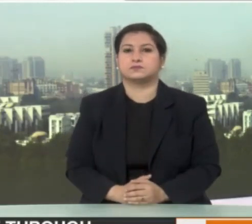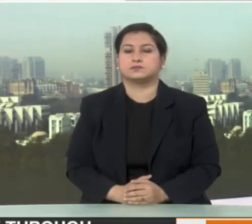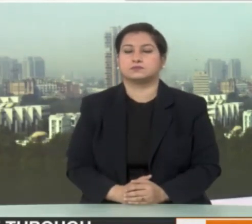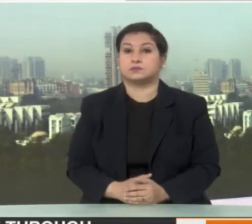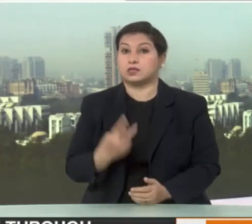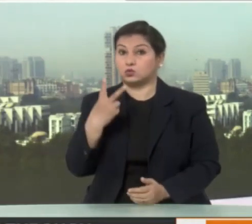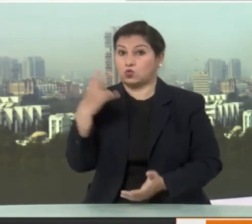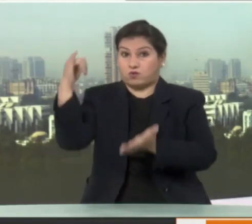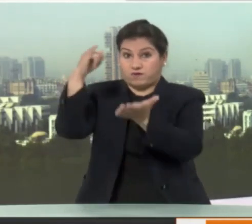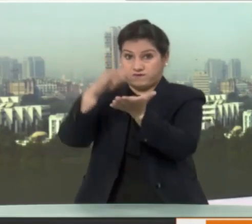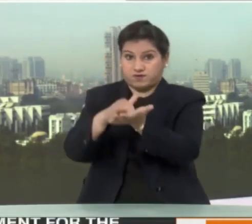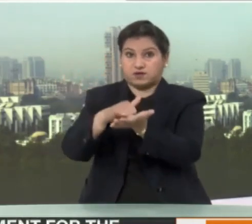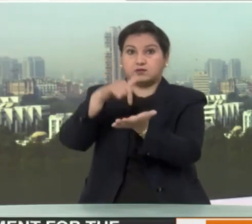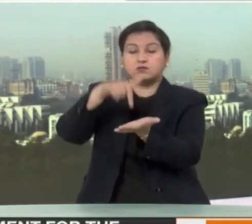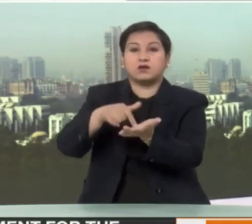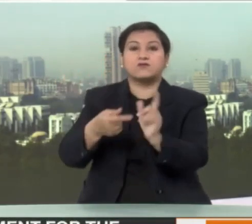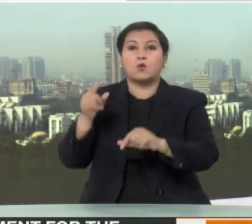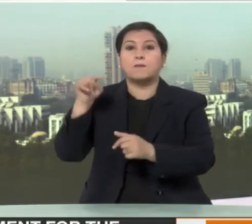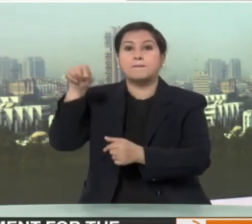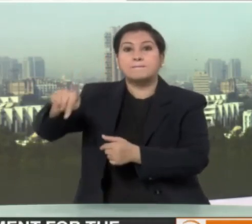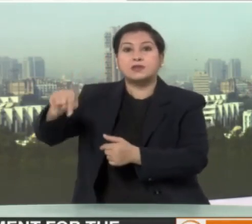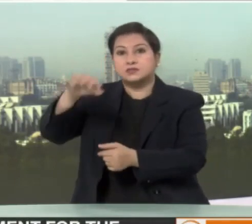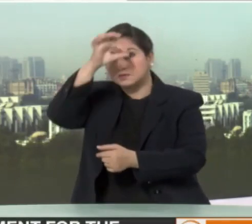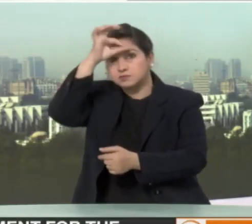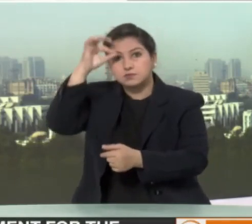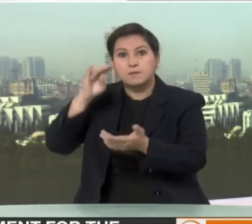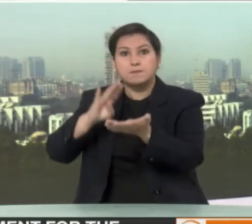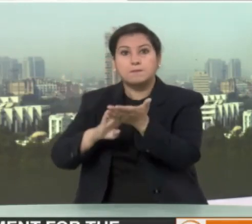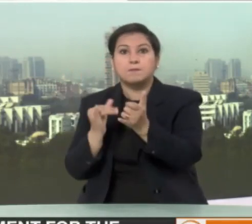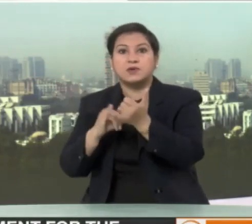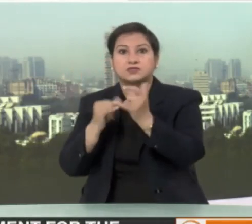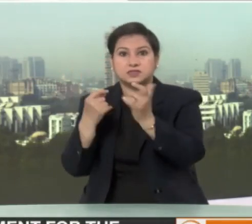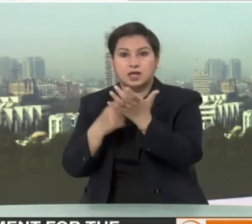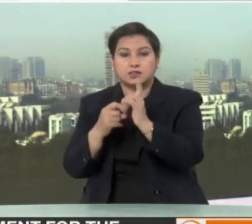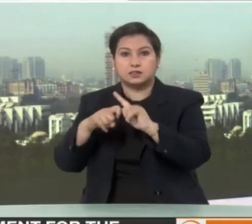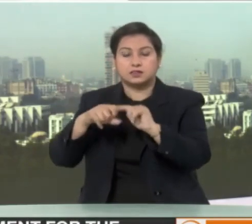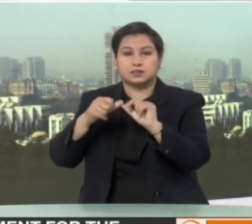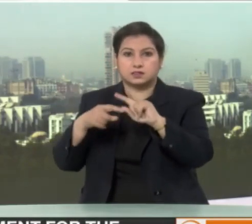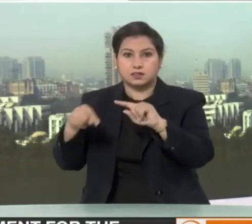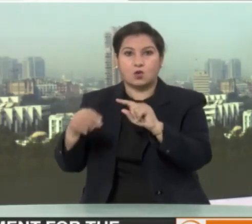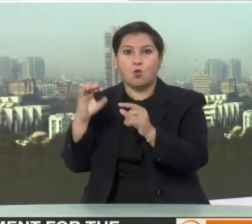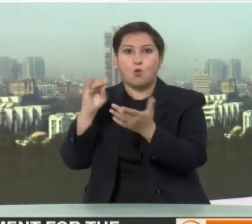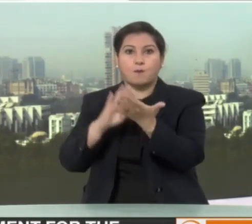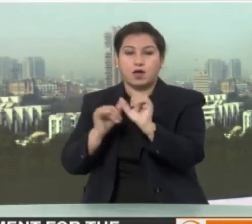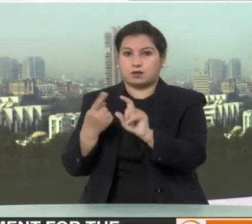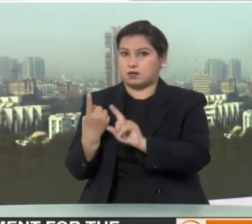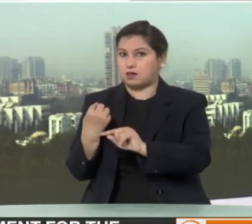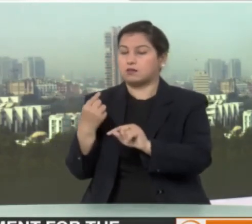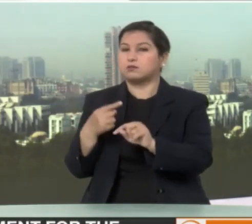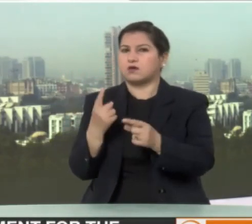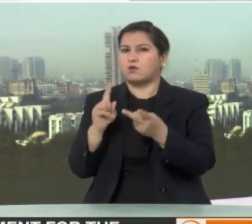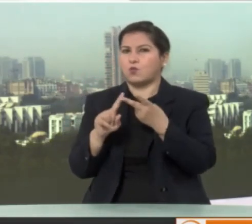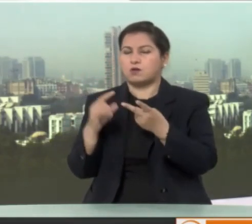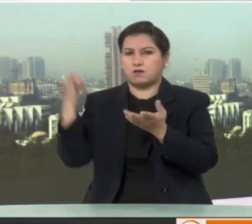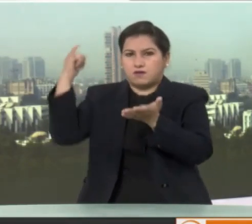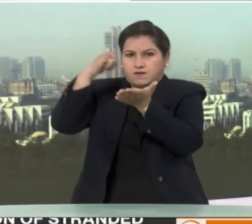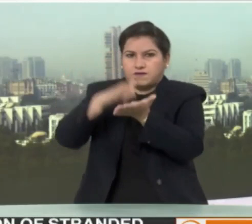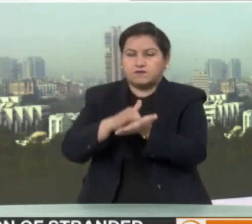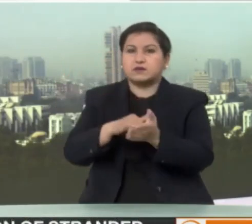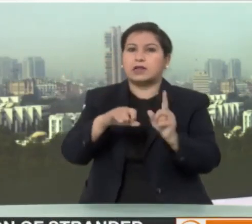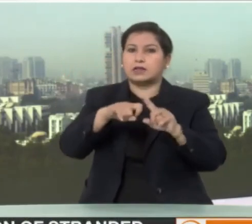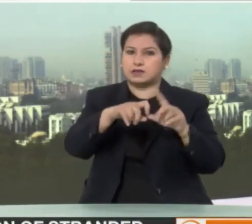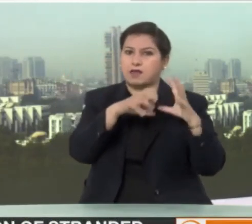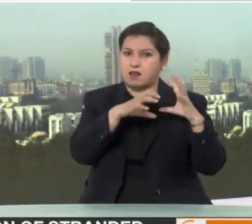2 flights have taken off from Muscat in Oman yesterday. While one of the flight will reach Kozhikode in